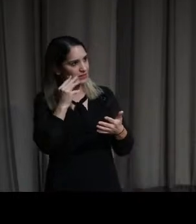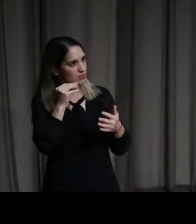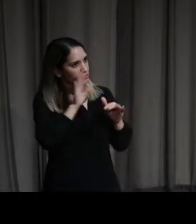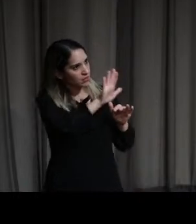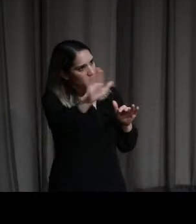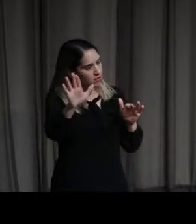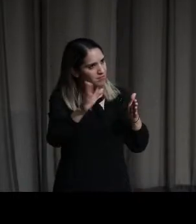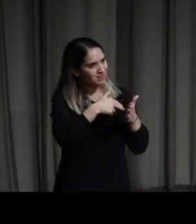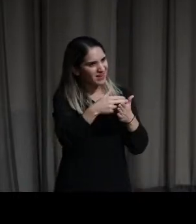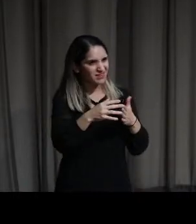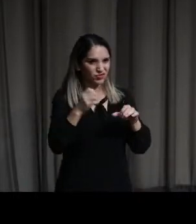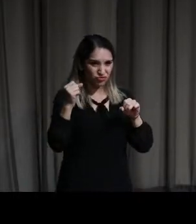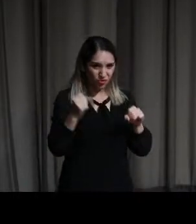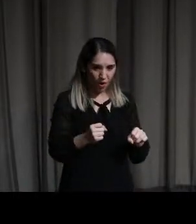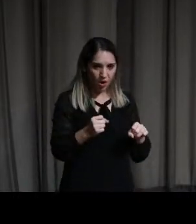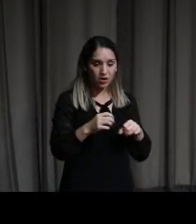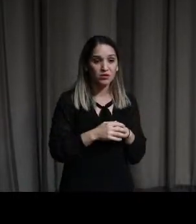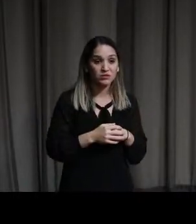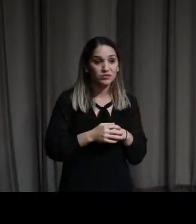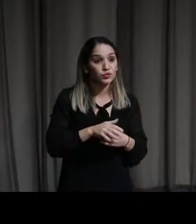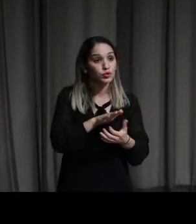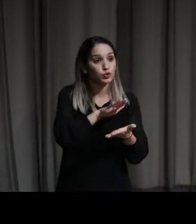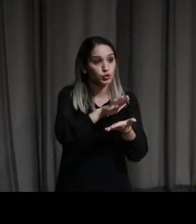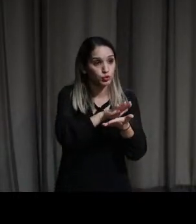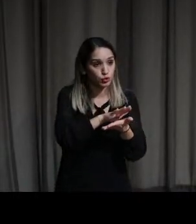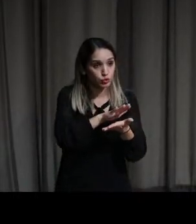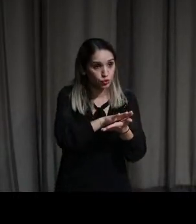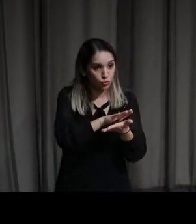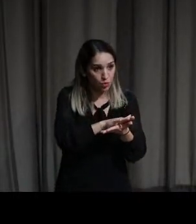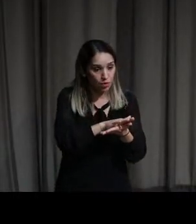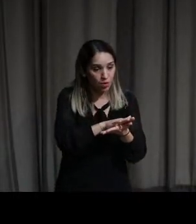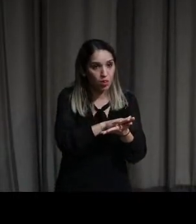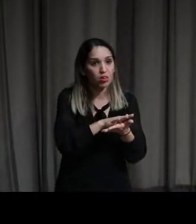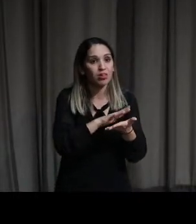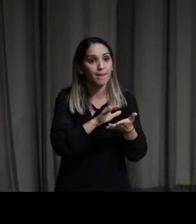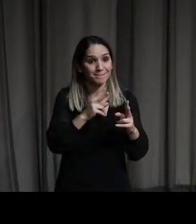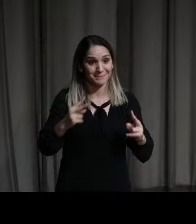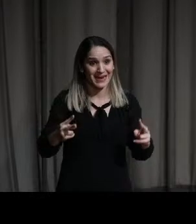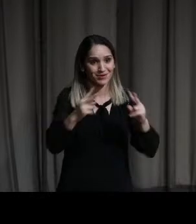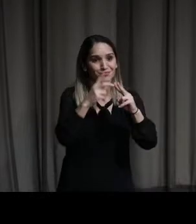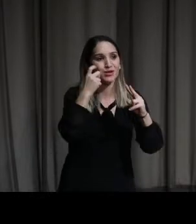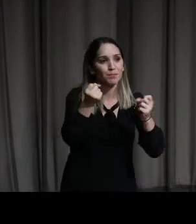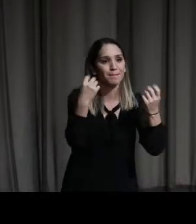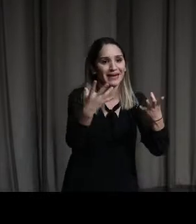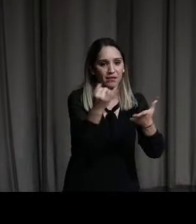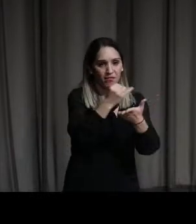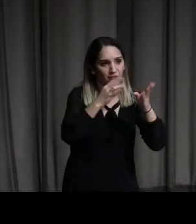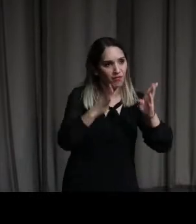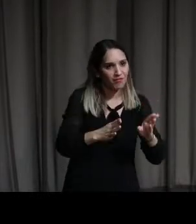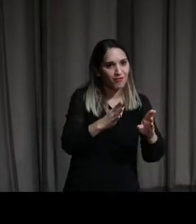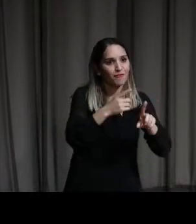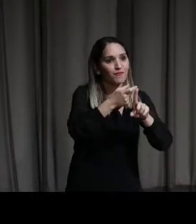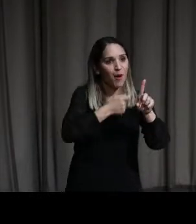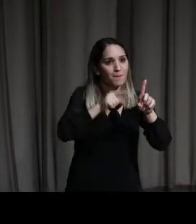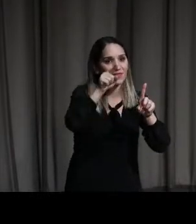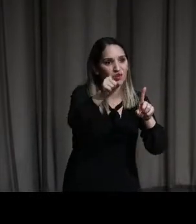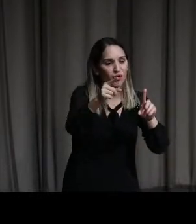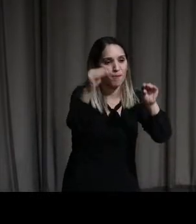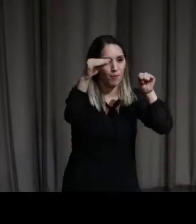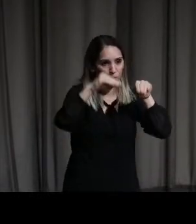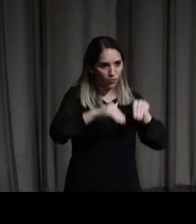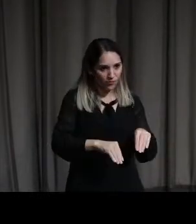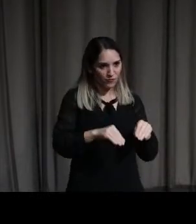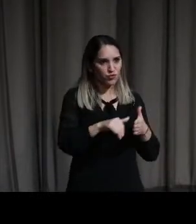So he had the School of Paris in New York, and he also had the emerging nascent abstract